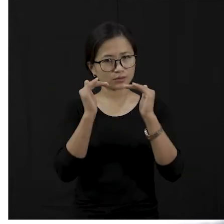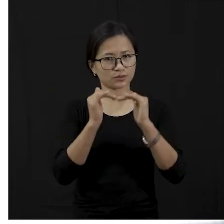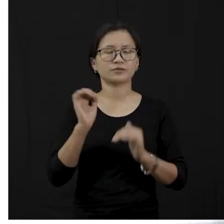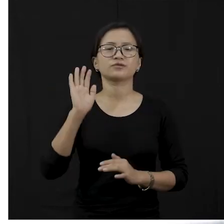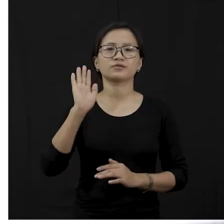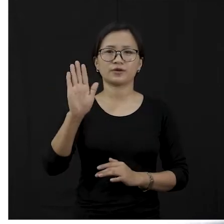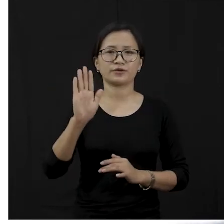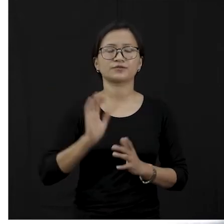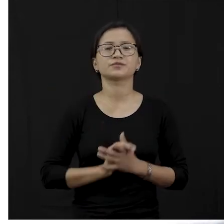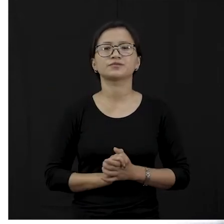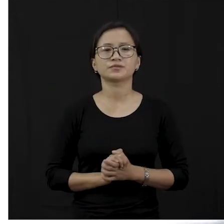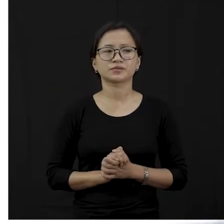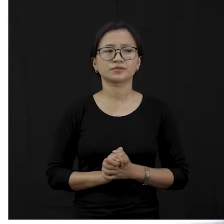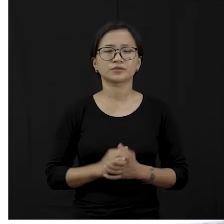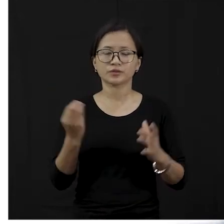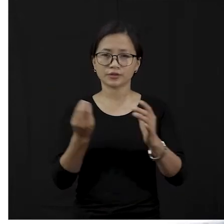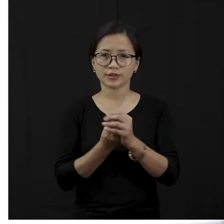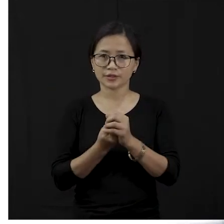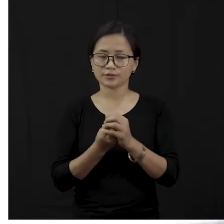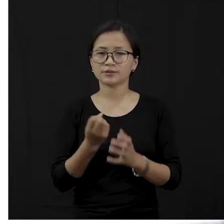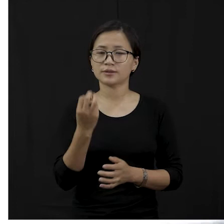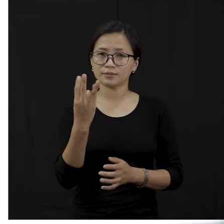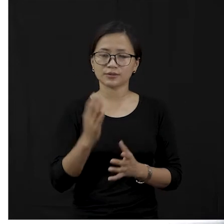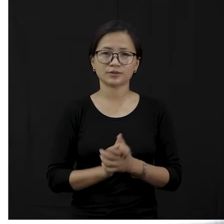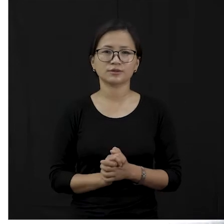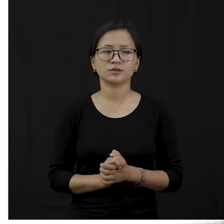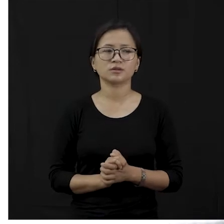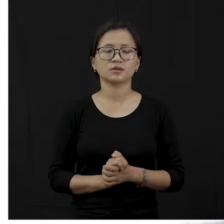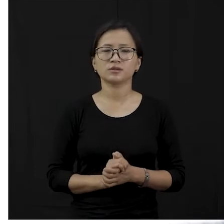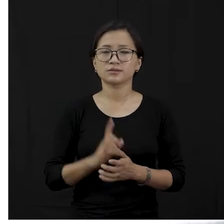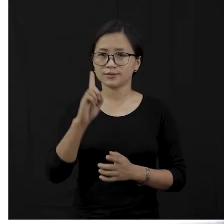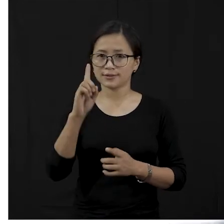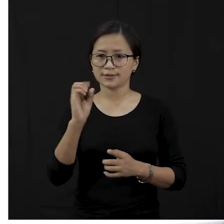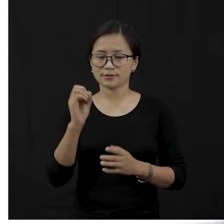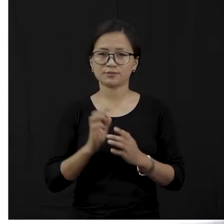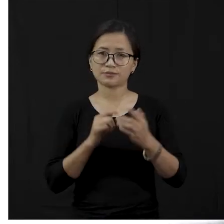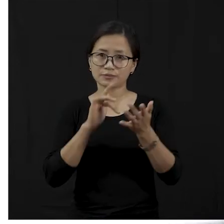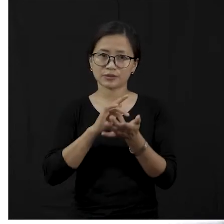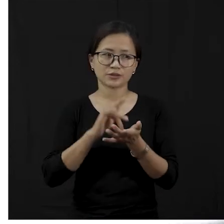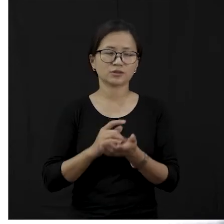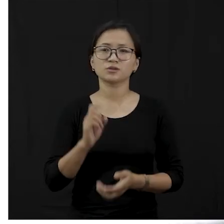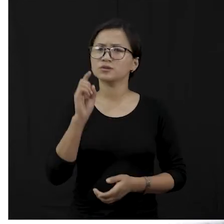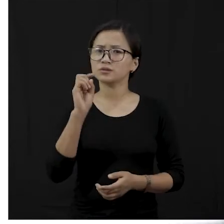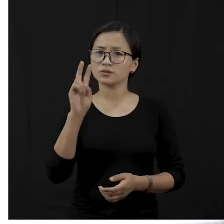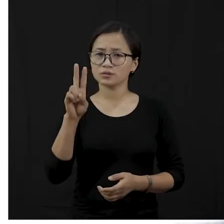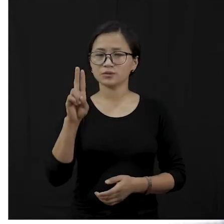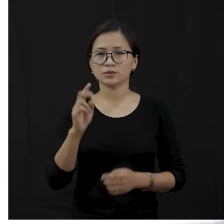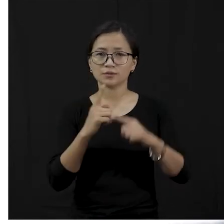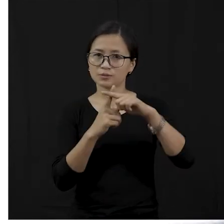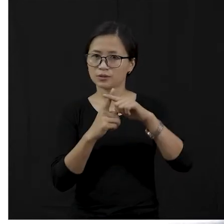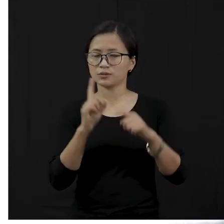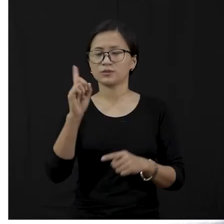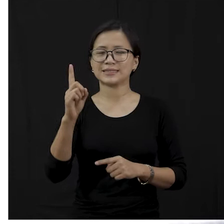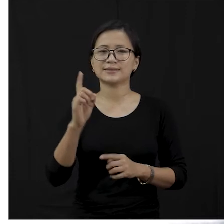Then second, we are going to add the numbers in the tens place. 2 plus 1. 2 plus 1 is,